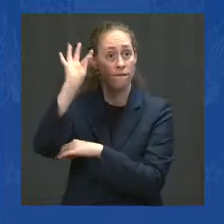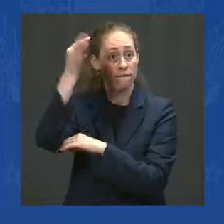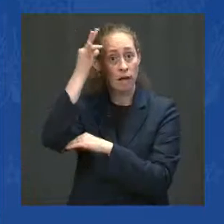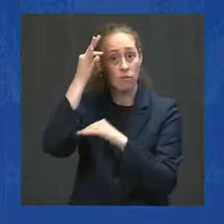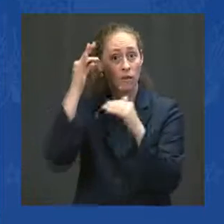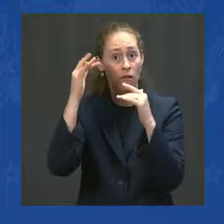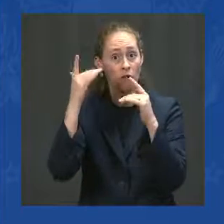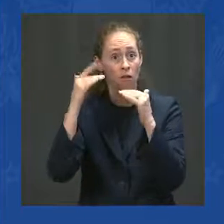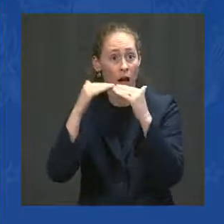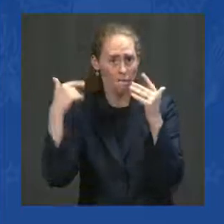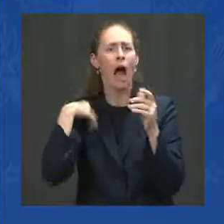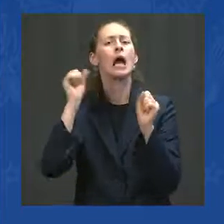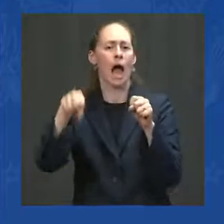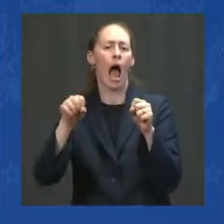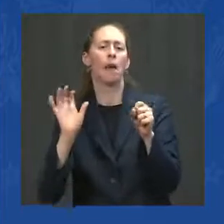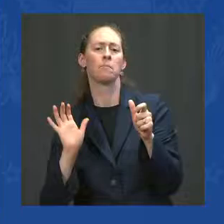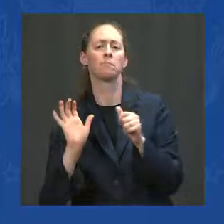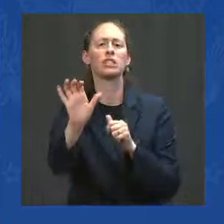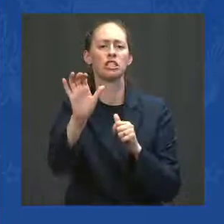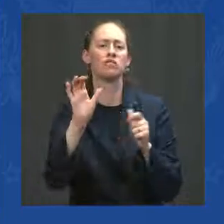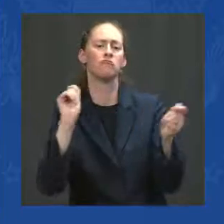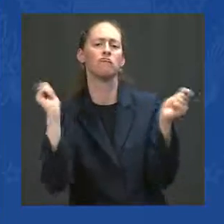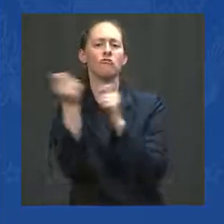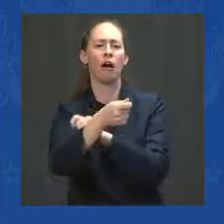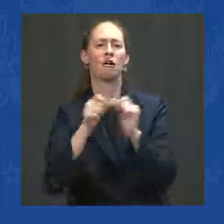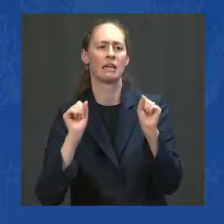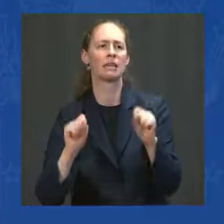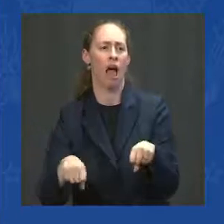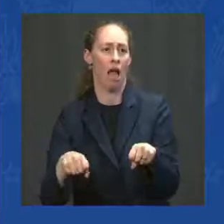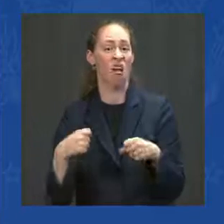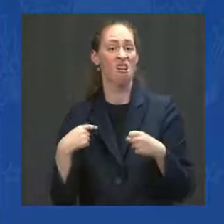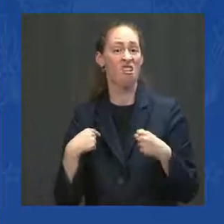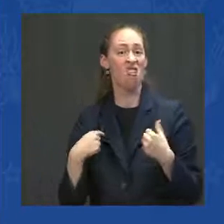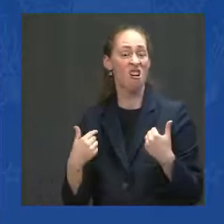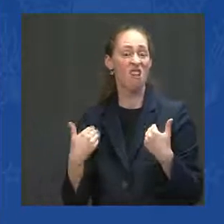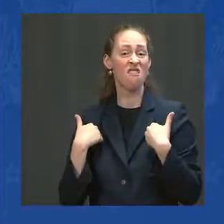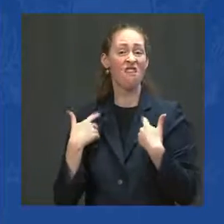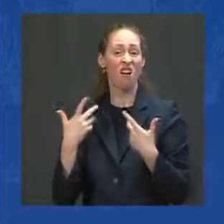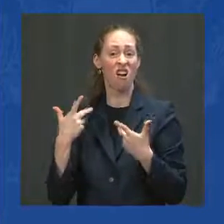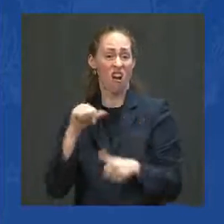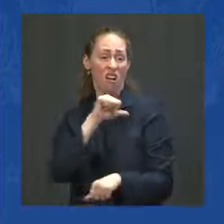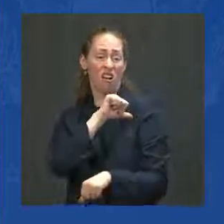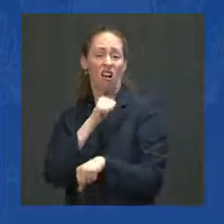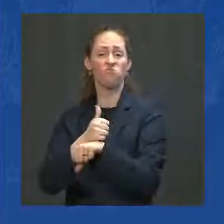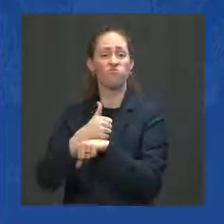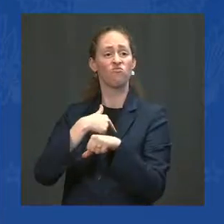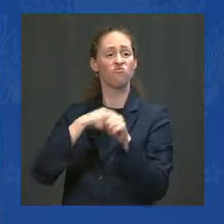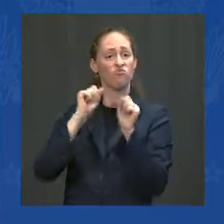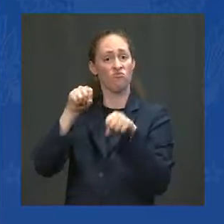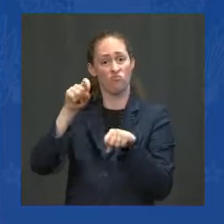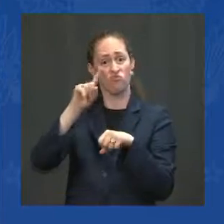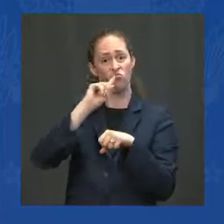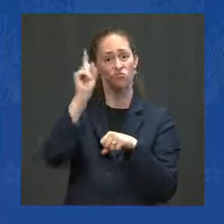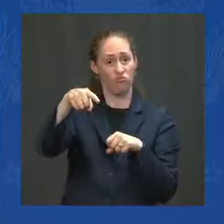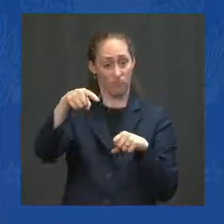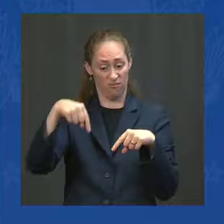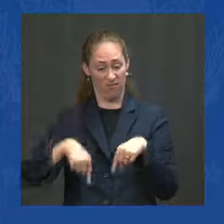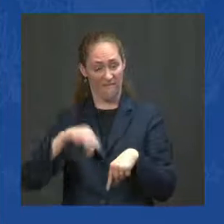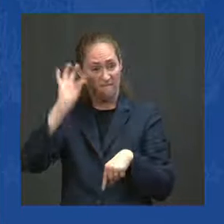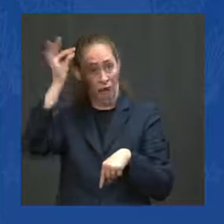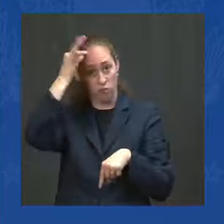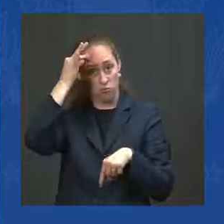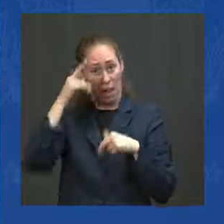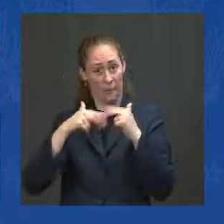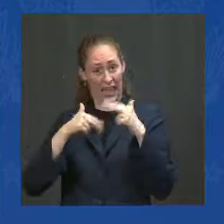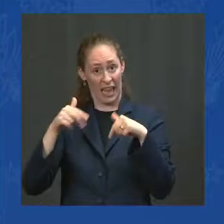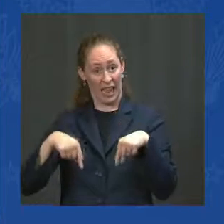understand that I do have authority to say, if you're going to come into this building, into a federal building that you have to have